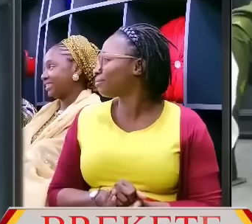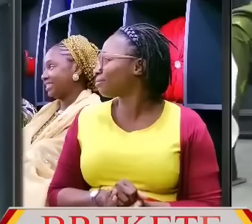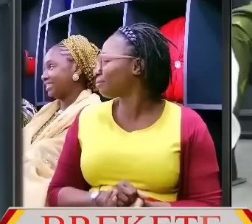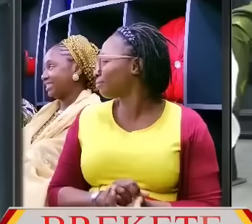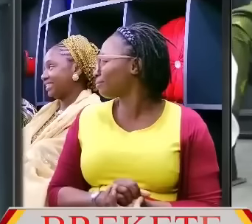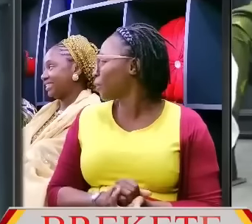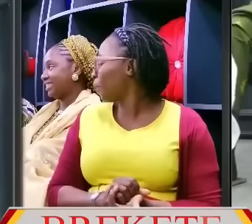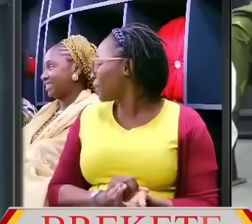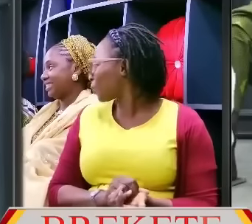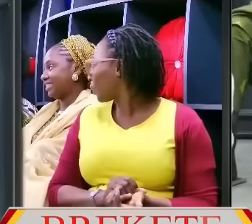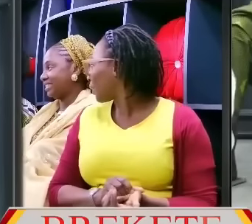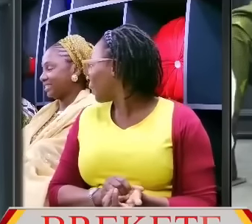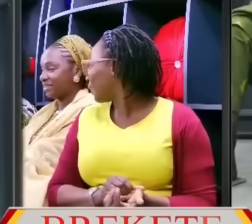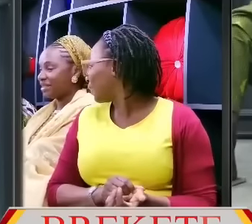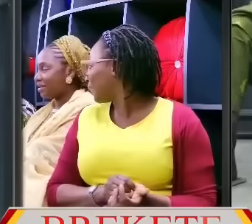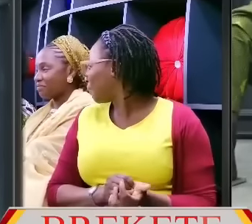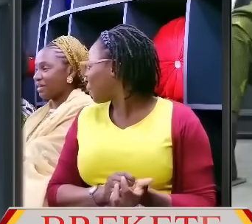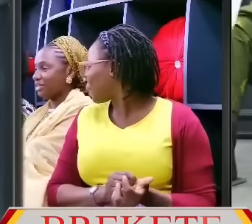I'm sorry.